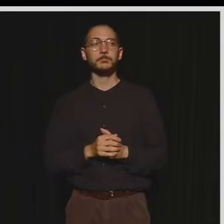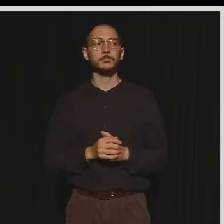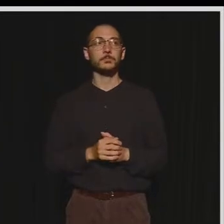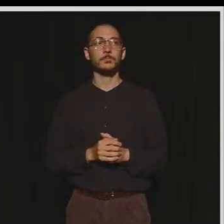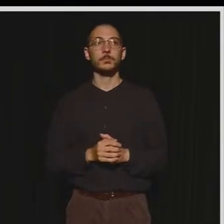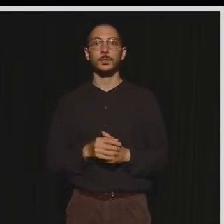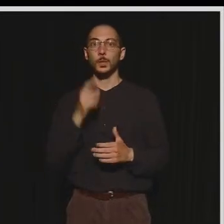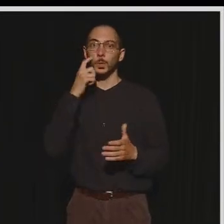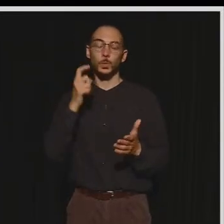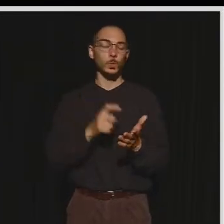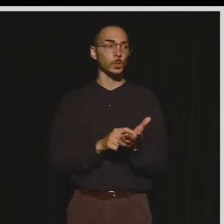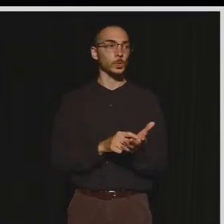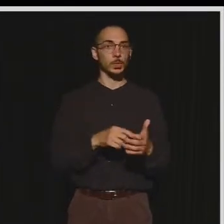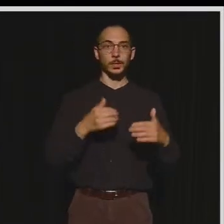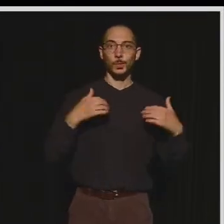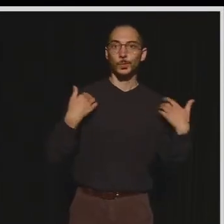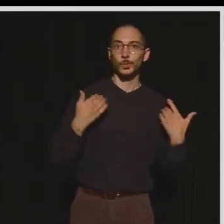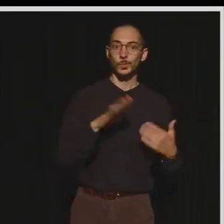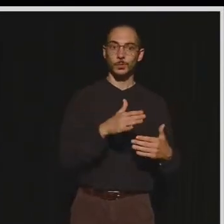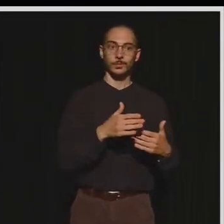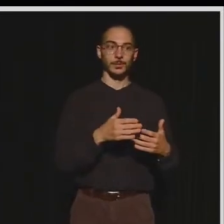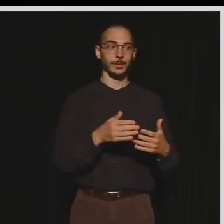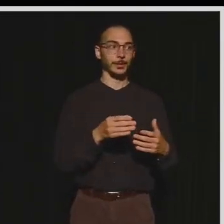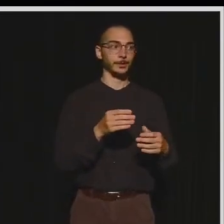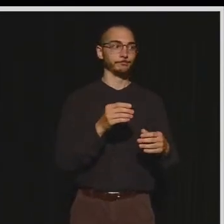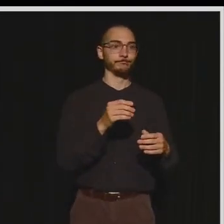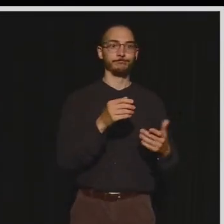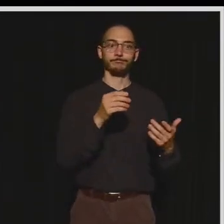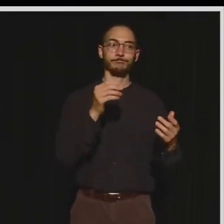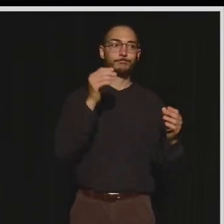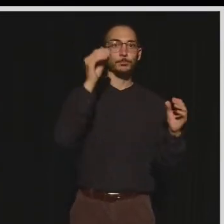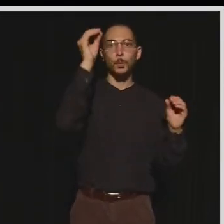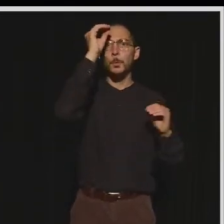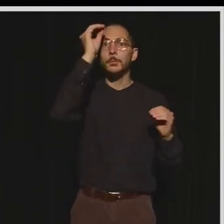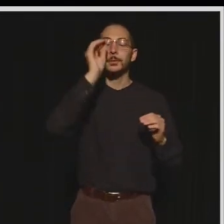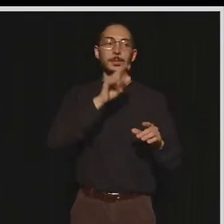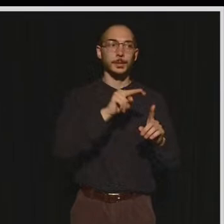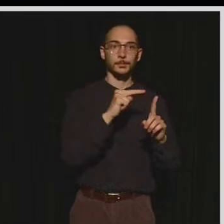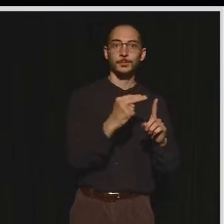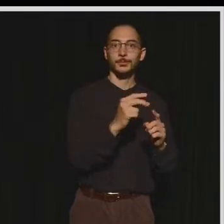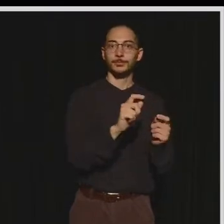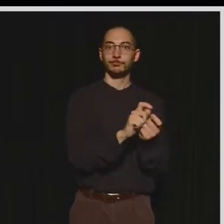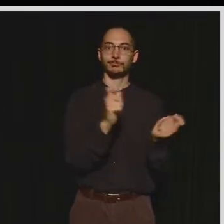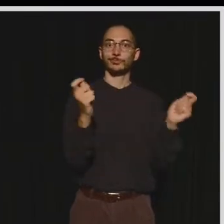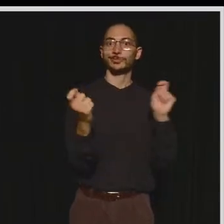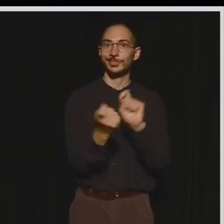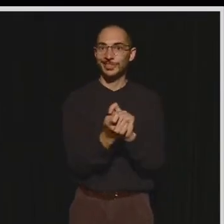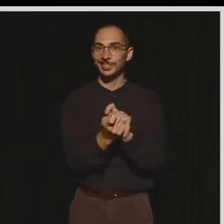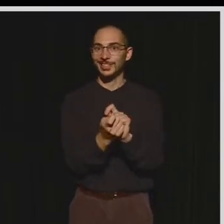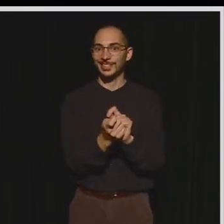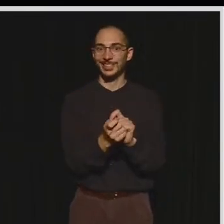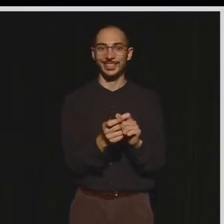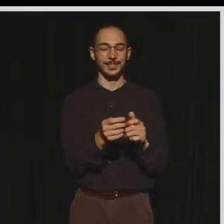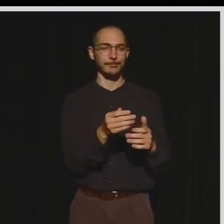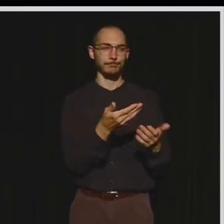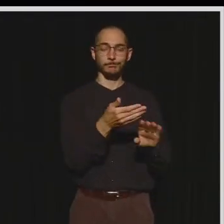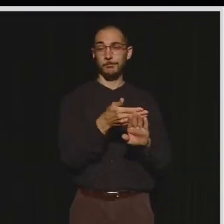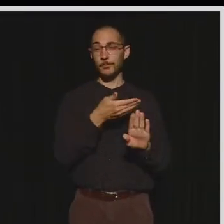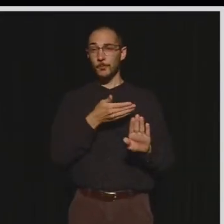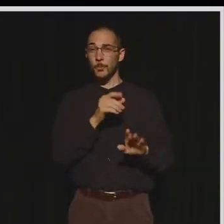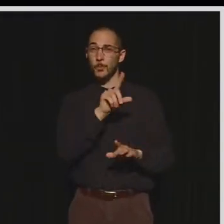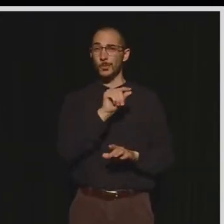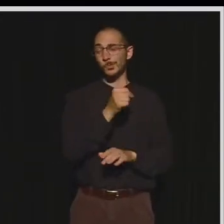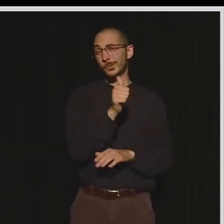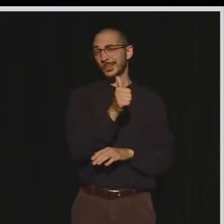perception in how young people take up language. Maybe at the beginning, 2010 era,